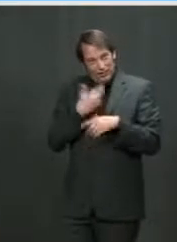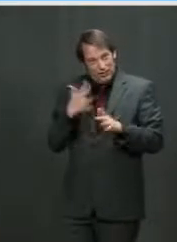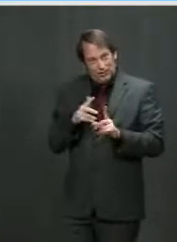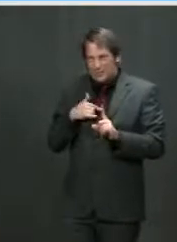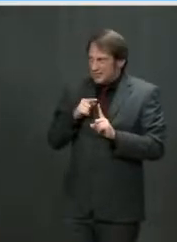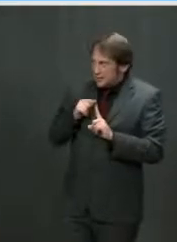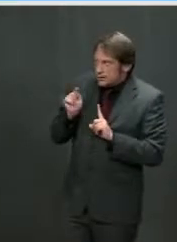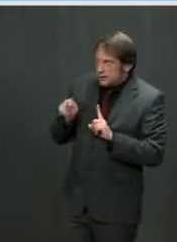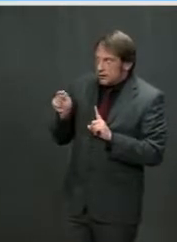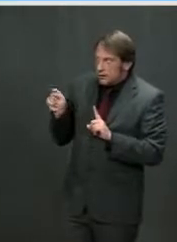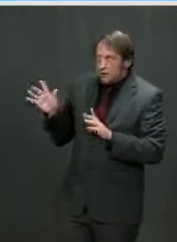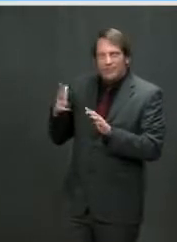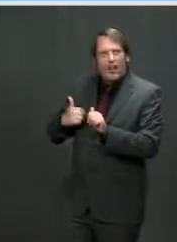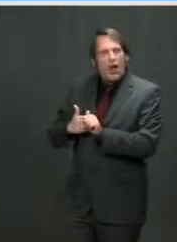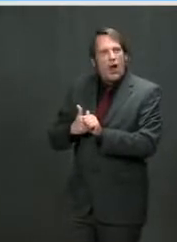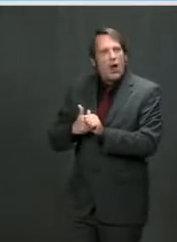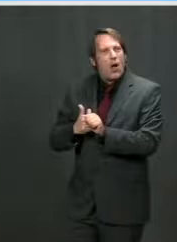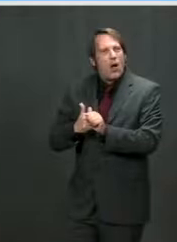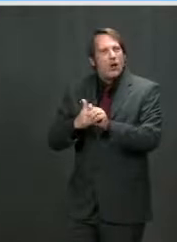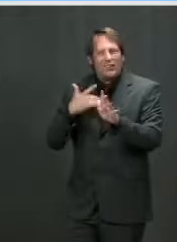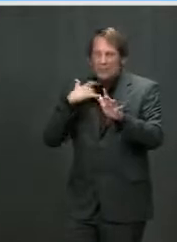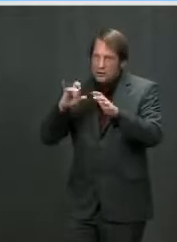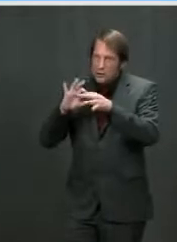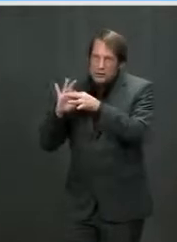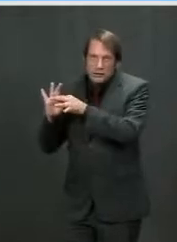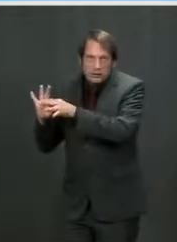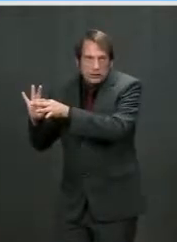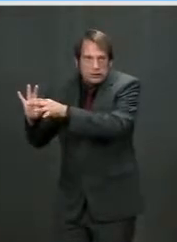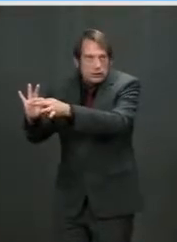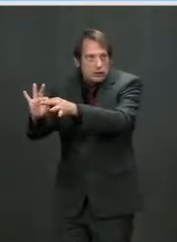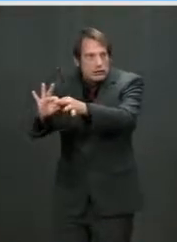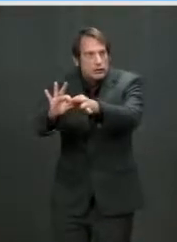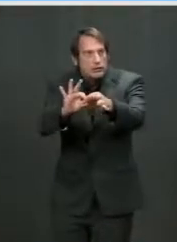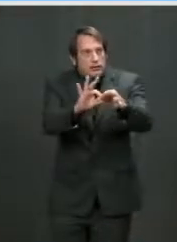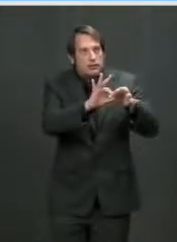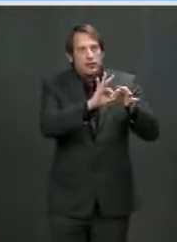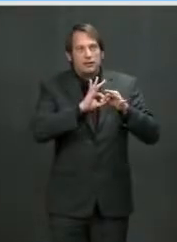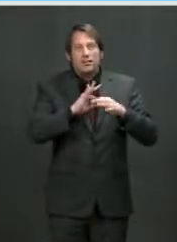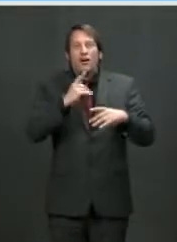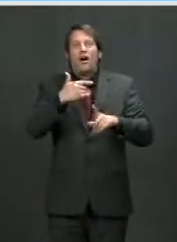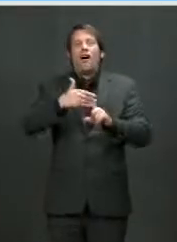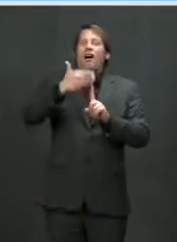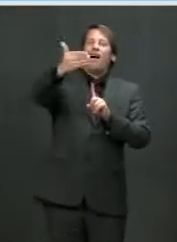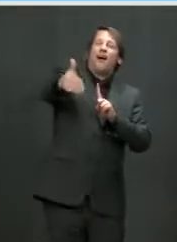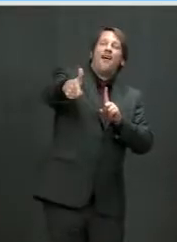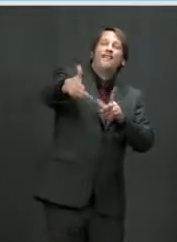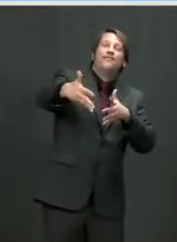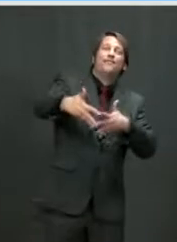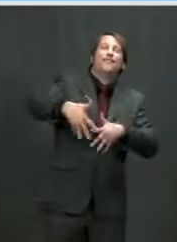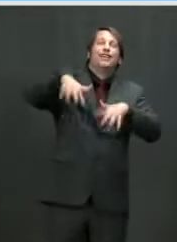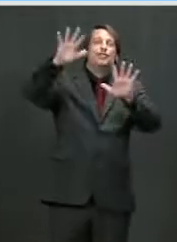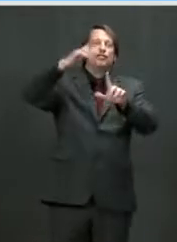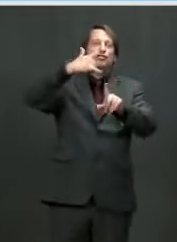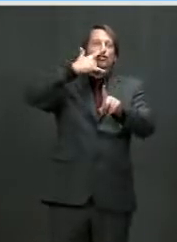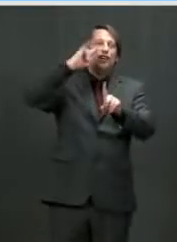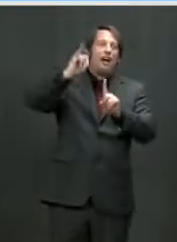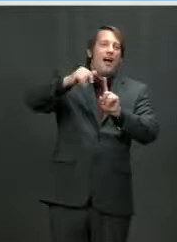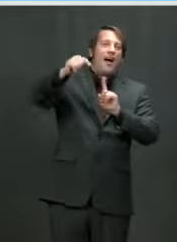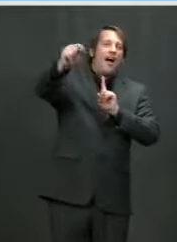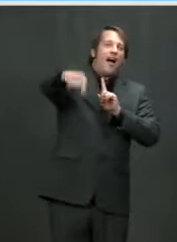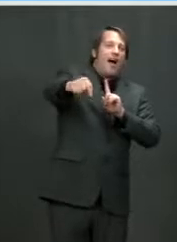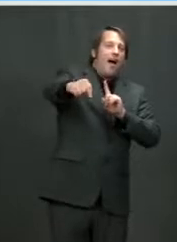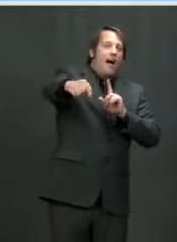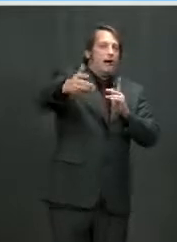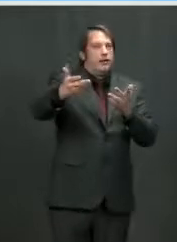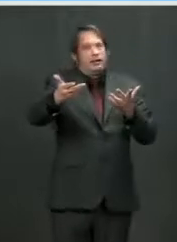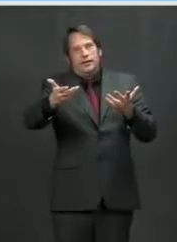together. As for a quote unquote finish line, I'm not sure that that's necessarily the correct metaphor for what